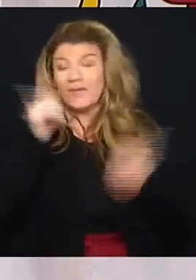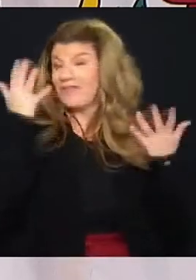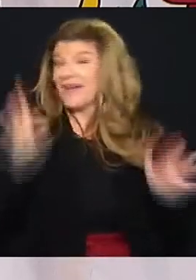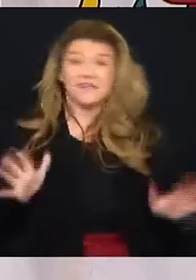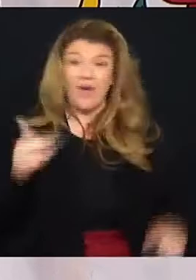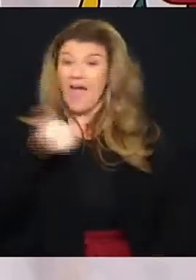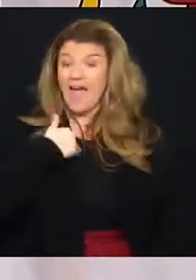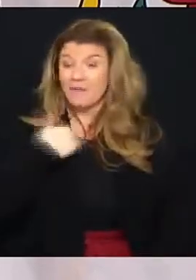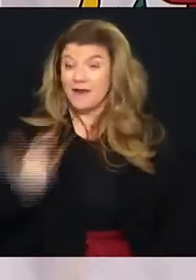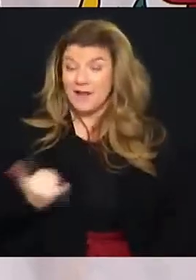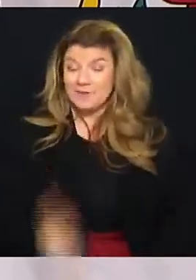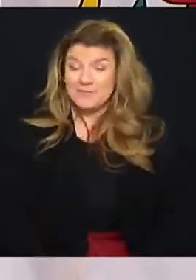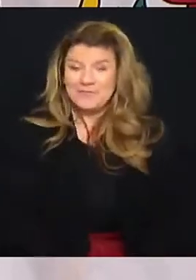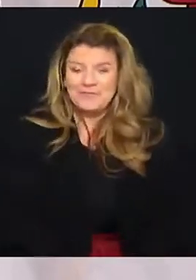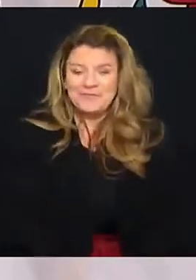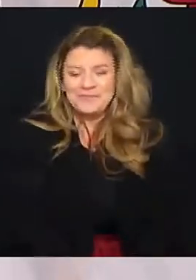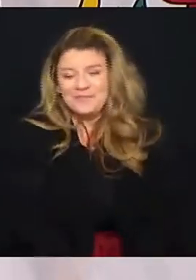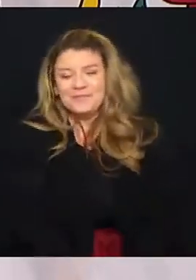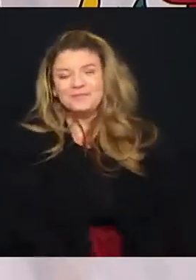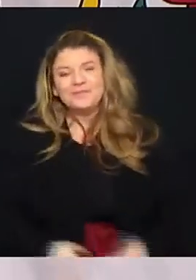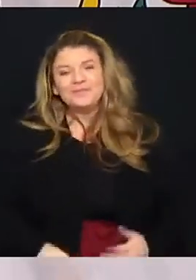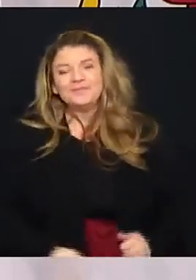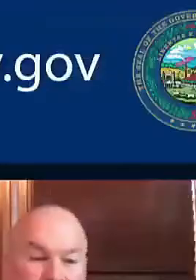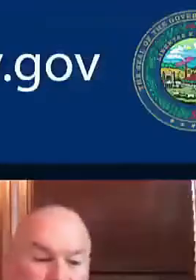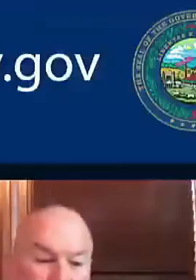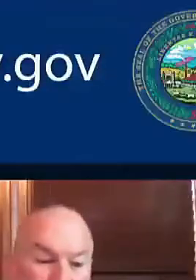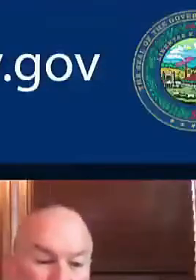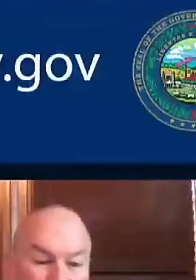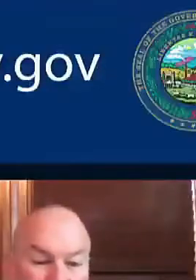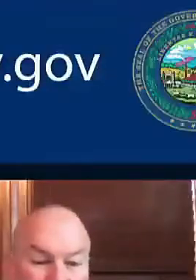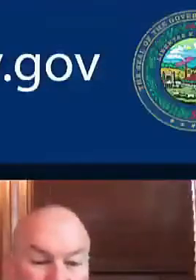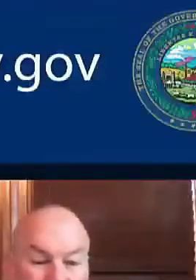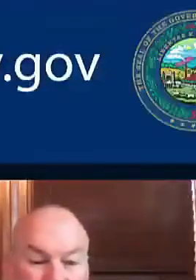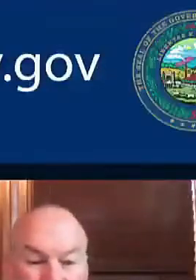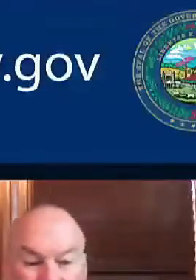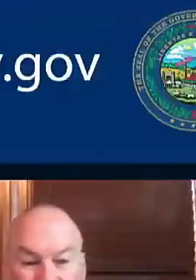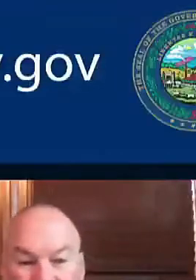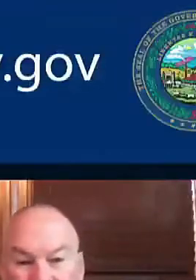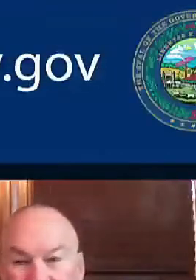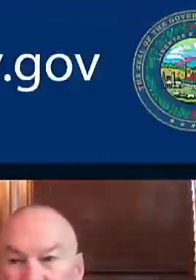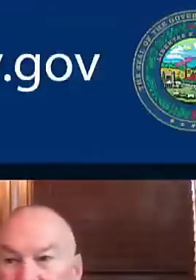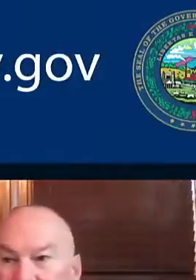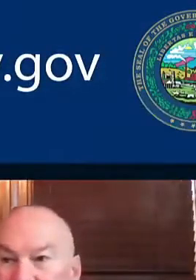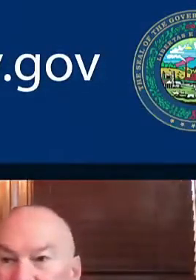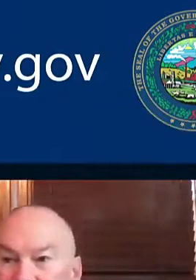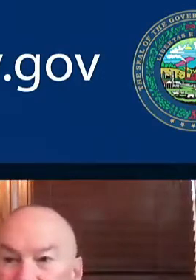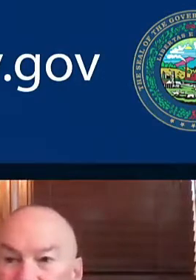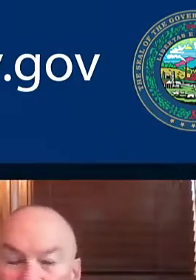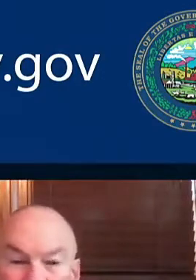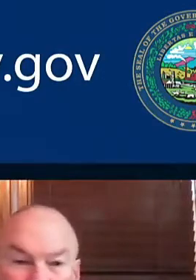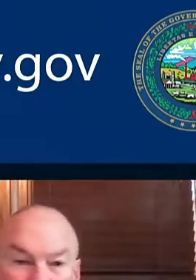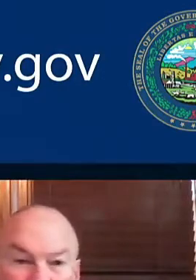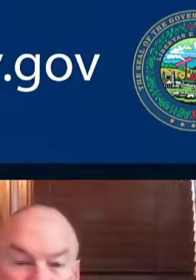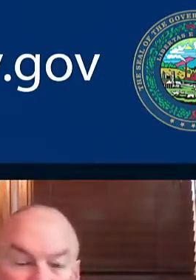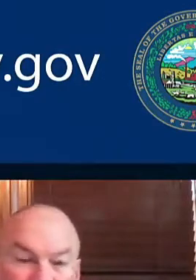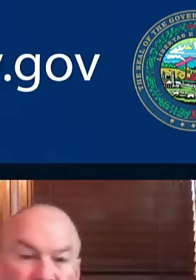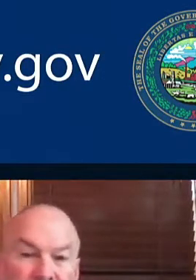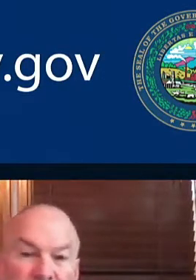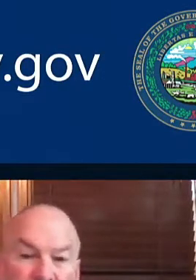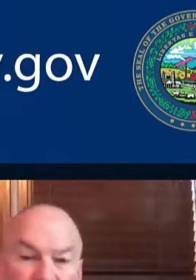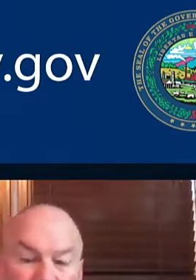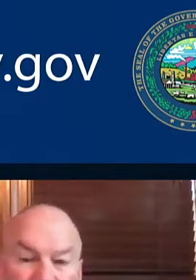got right now. Thank you, Governor. Let's now go to Dr. Clay Marsh, our coronavirus czar. Well,